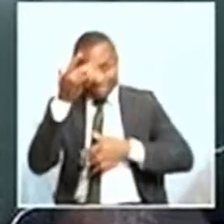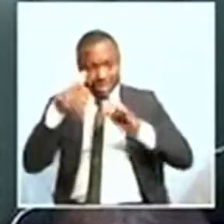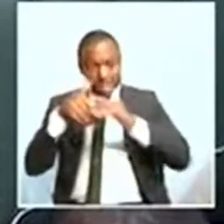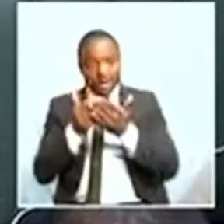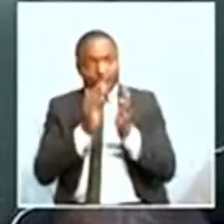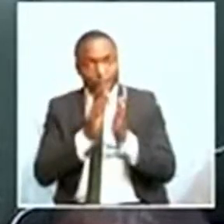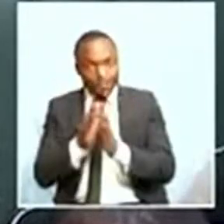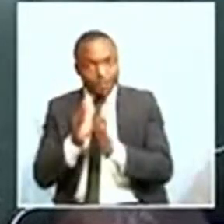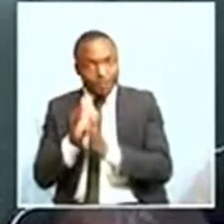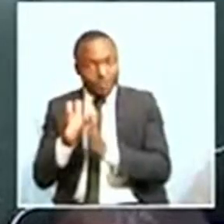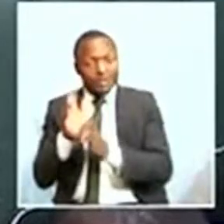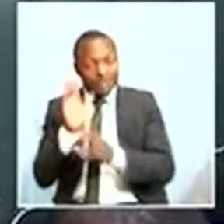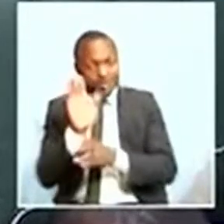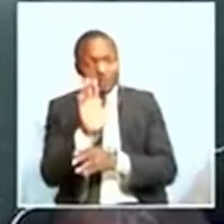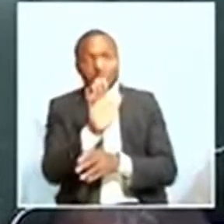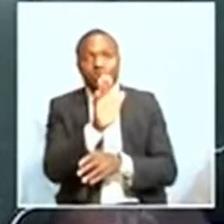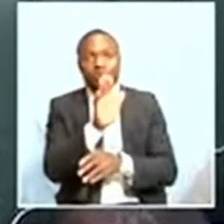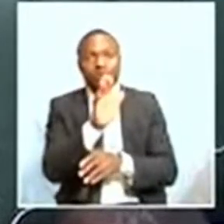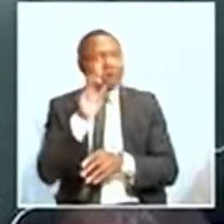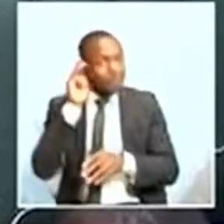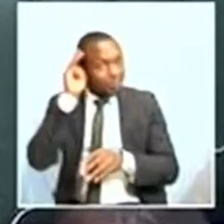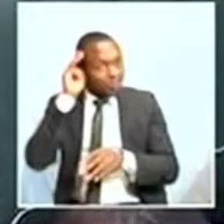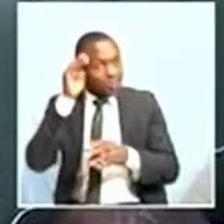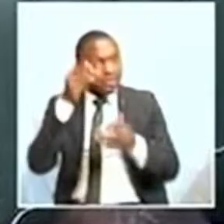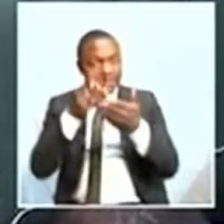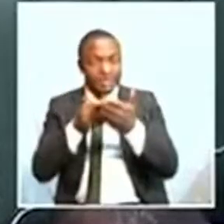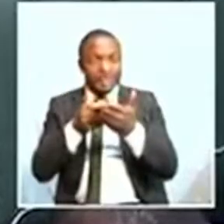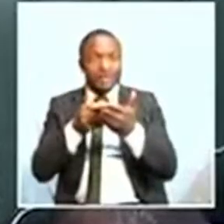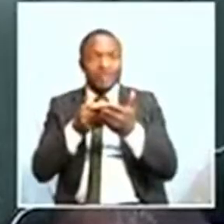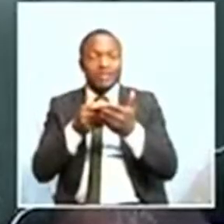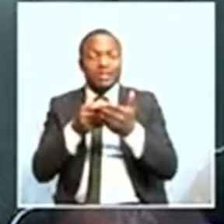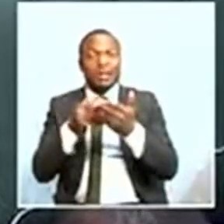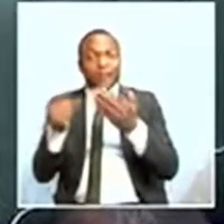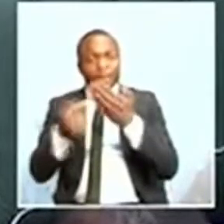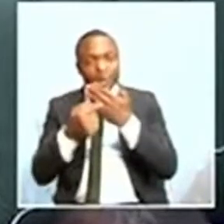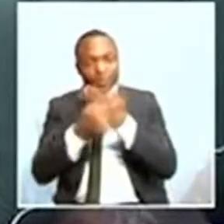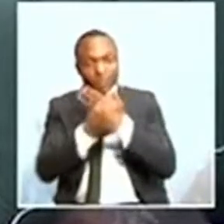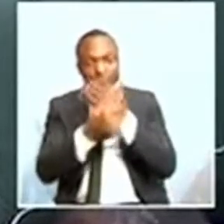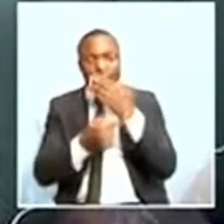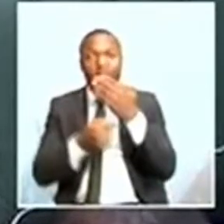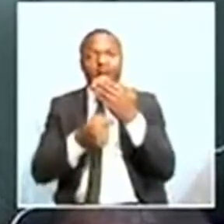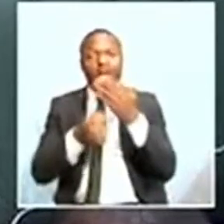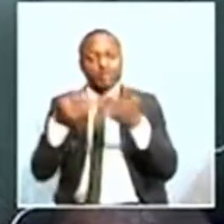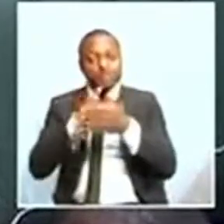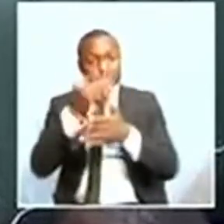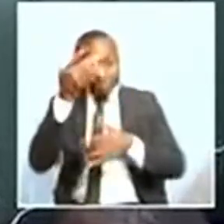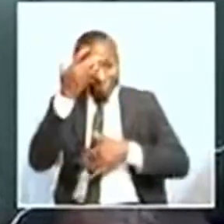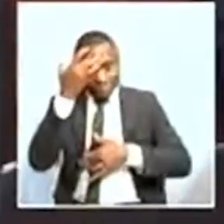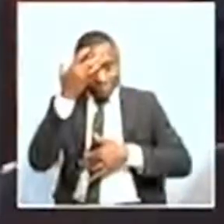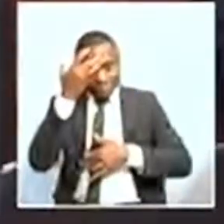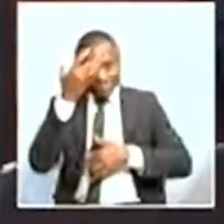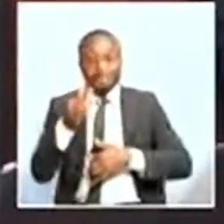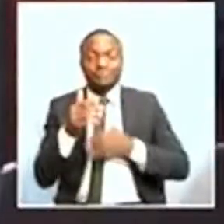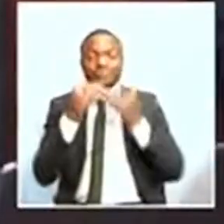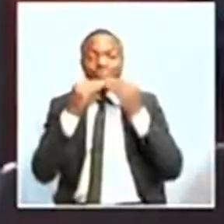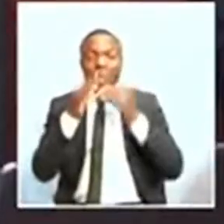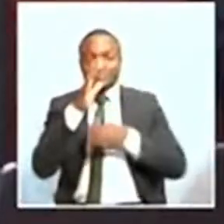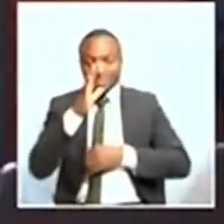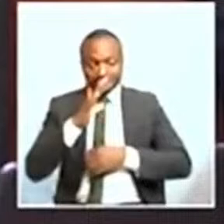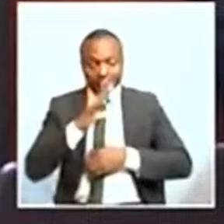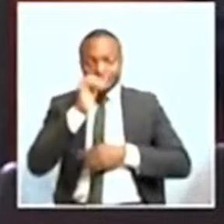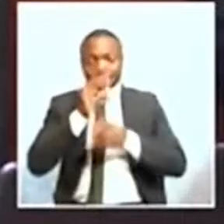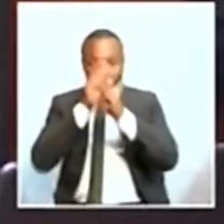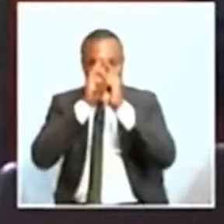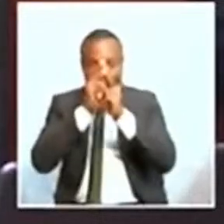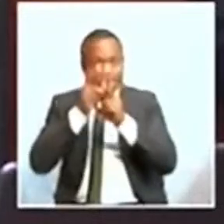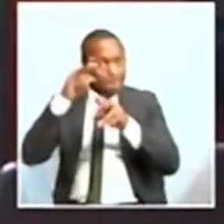is your ministry in terms of this mpox, which is highly contagious? Thank you, Madam Speaker. The Honorable